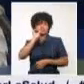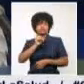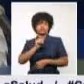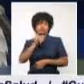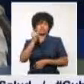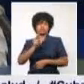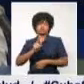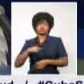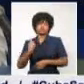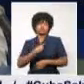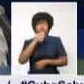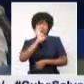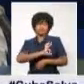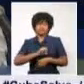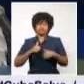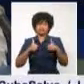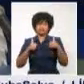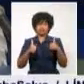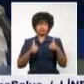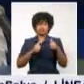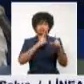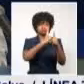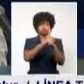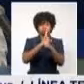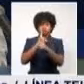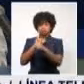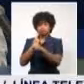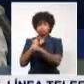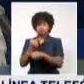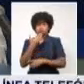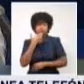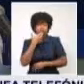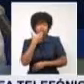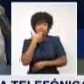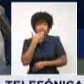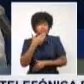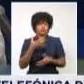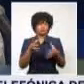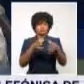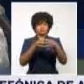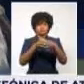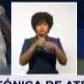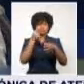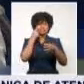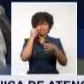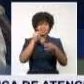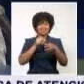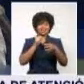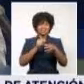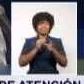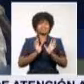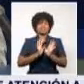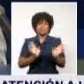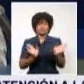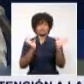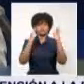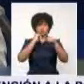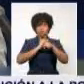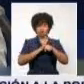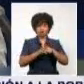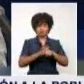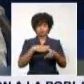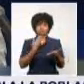So every time one case is confirmed, that prompts us to trace a group of contacts that at